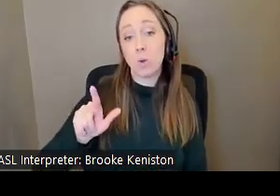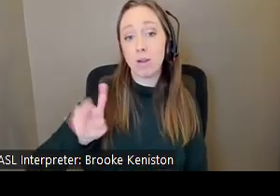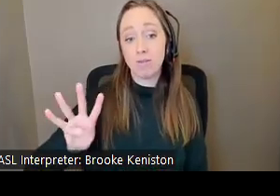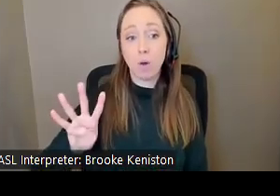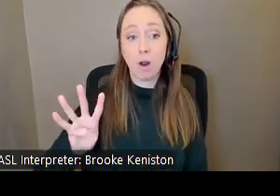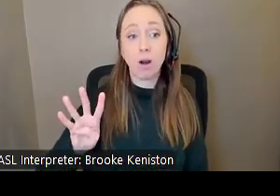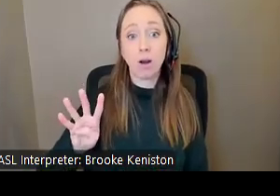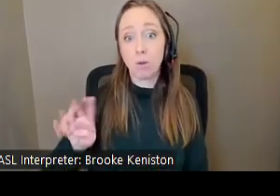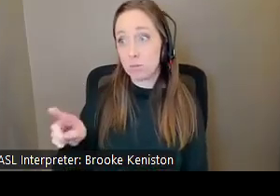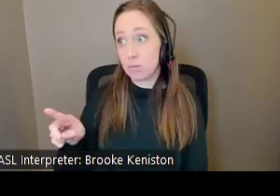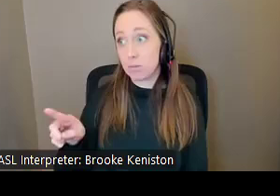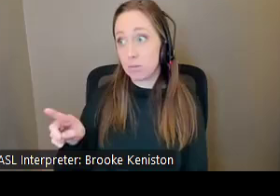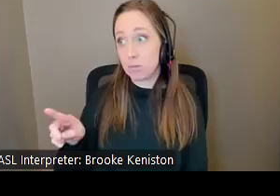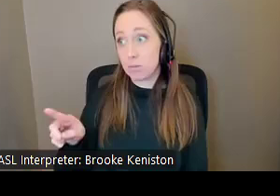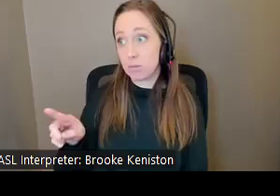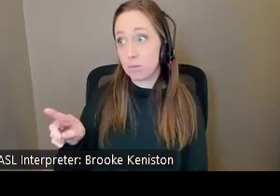LPCs.